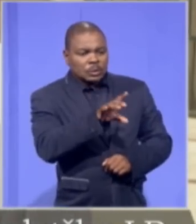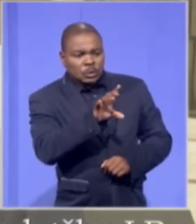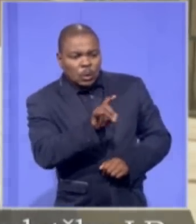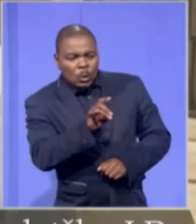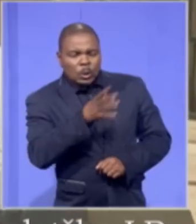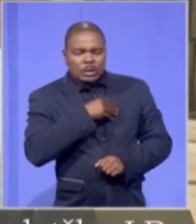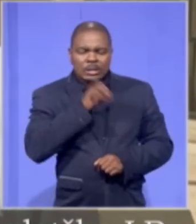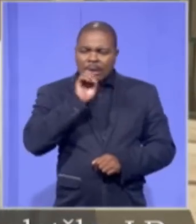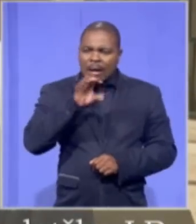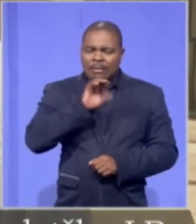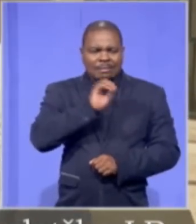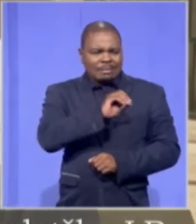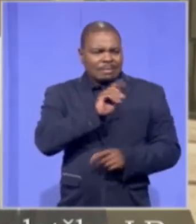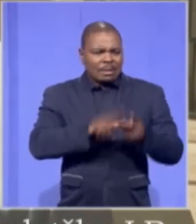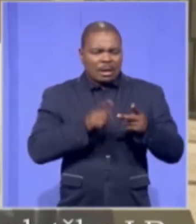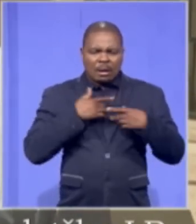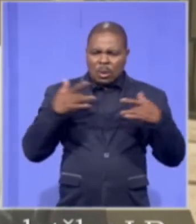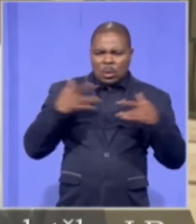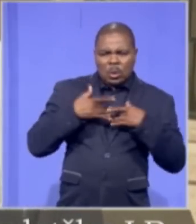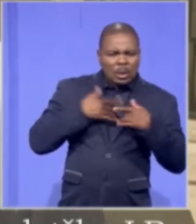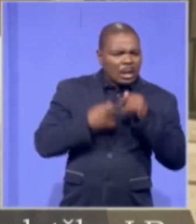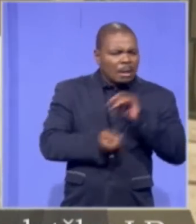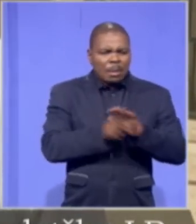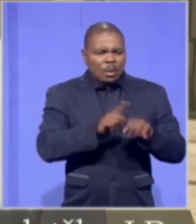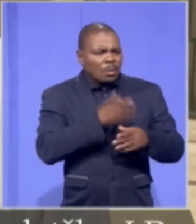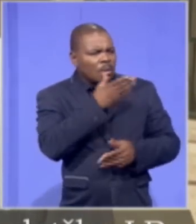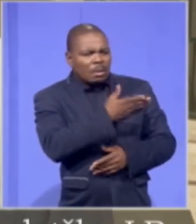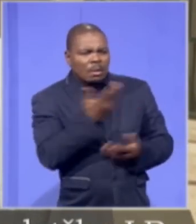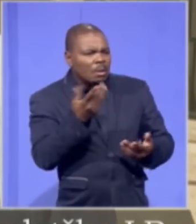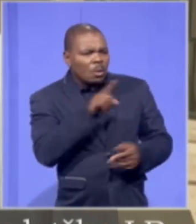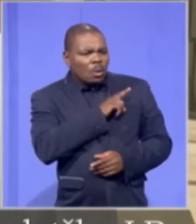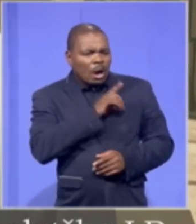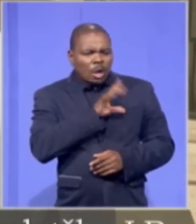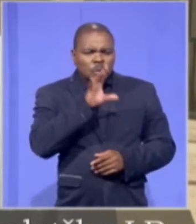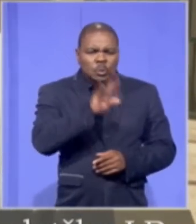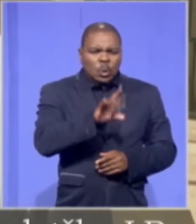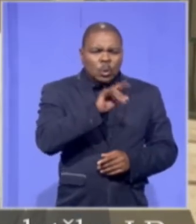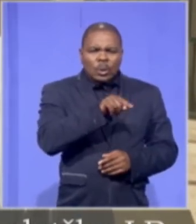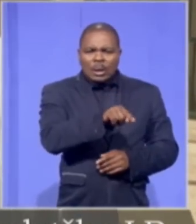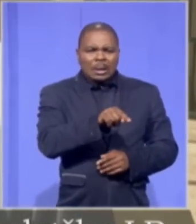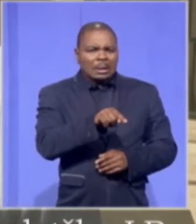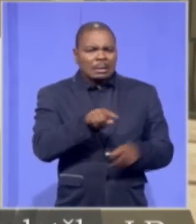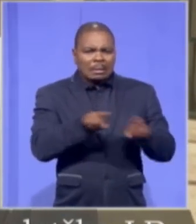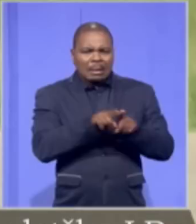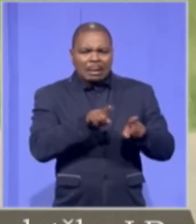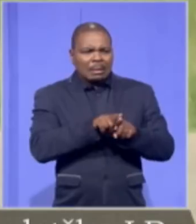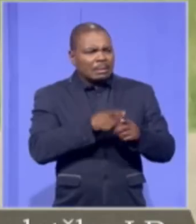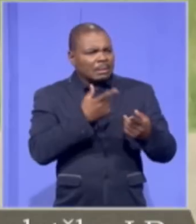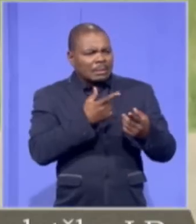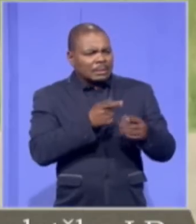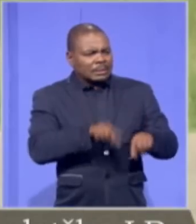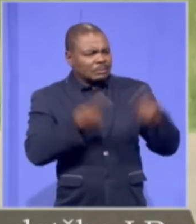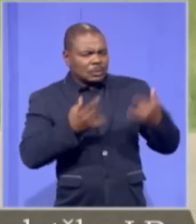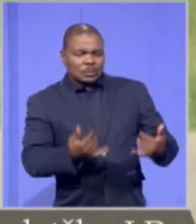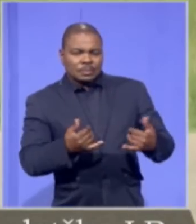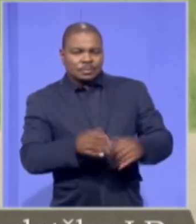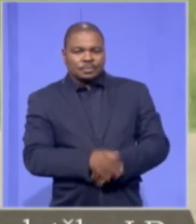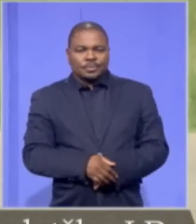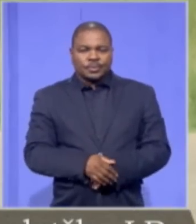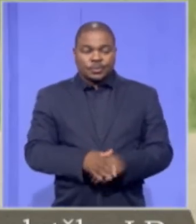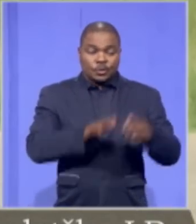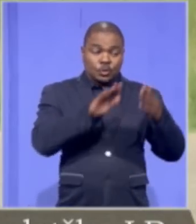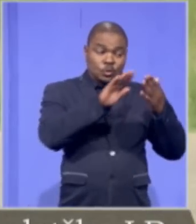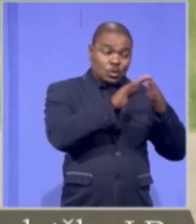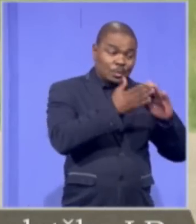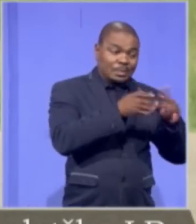active. So we have started to be concerned what's happening, what our dog today, it does not look like the other day. Badudi le baetapele ba motse